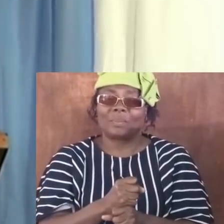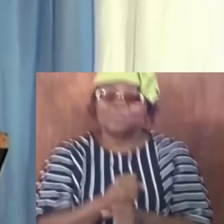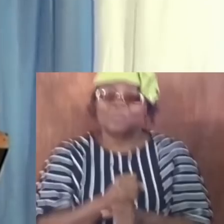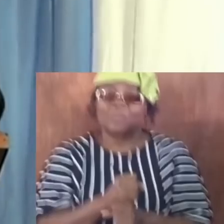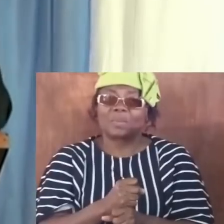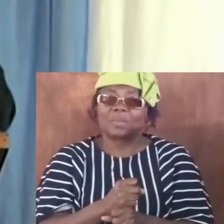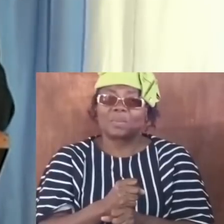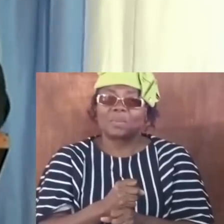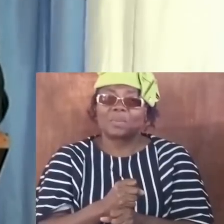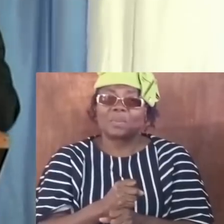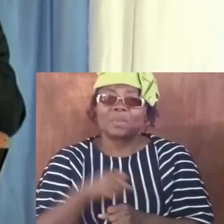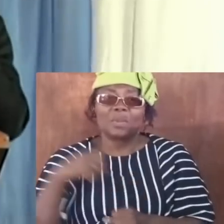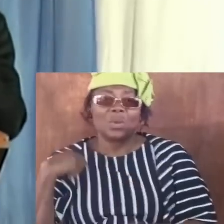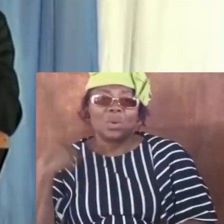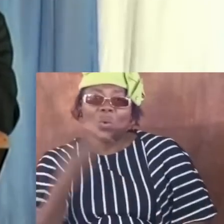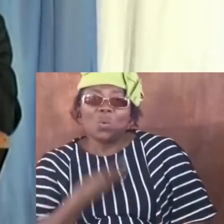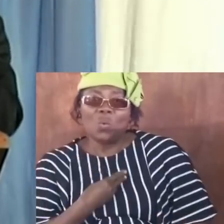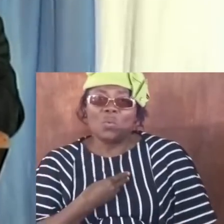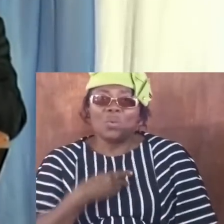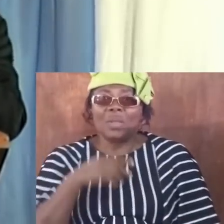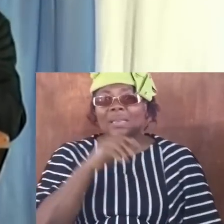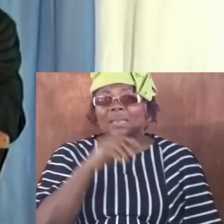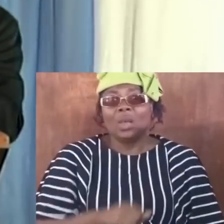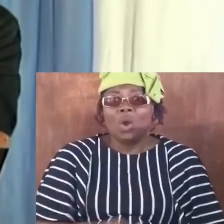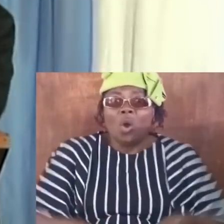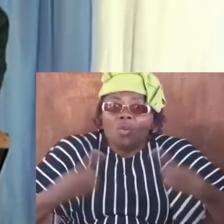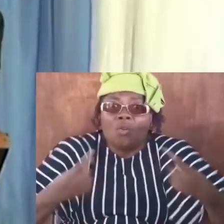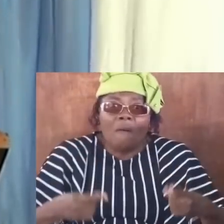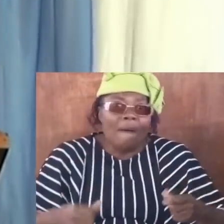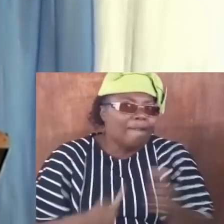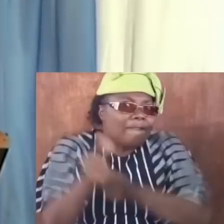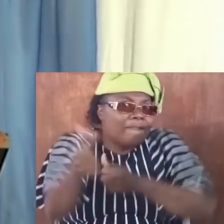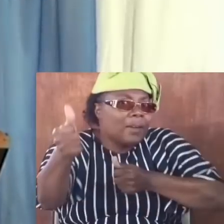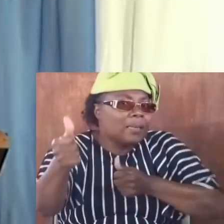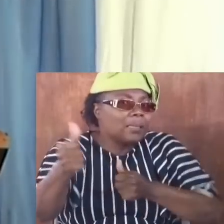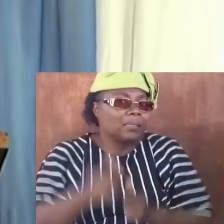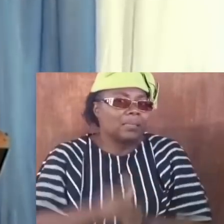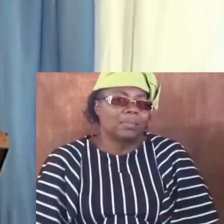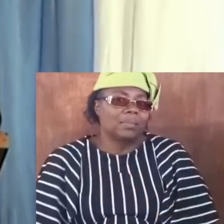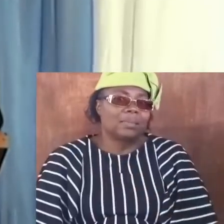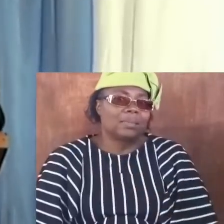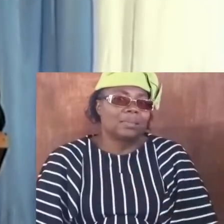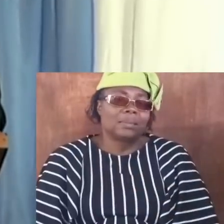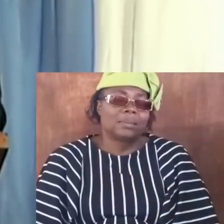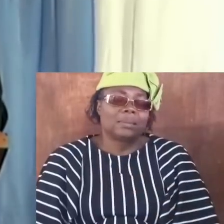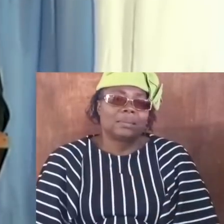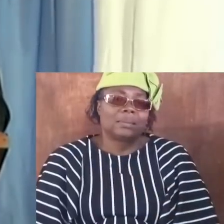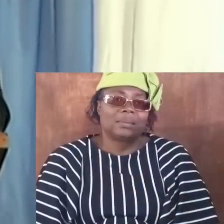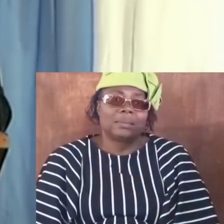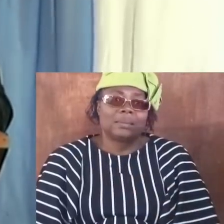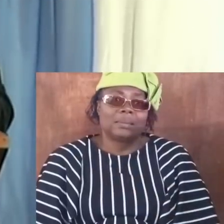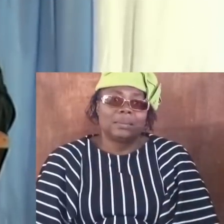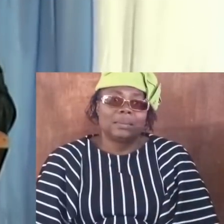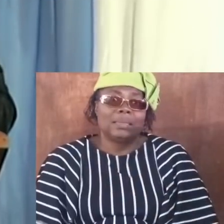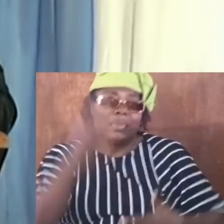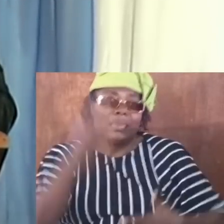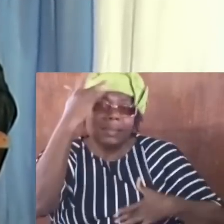which spreads 7 times faster than the other variants, in this